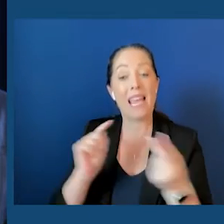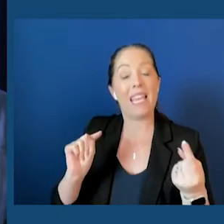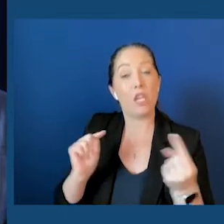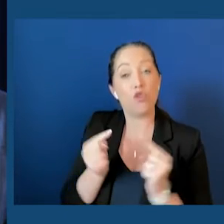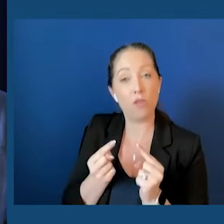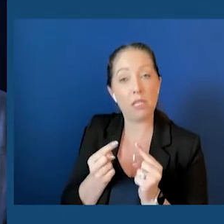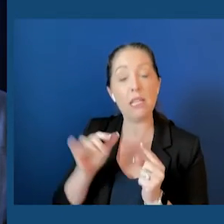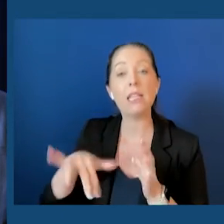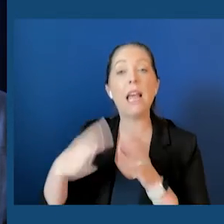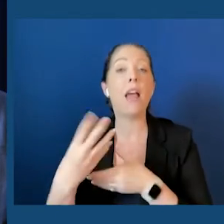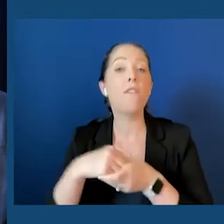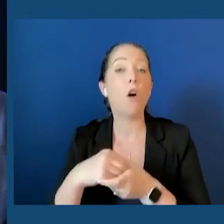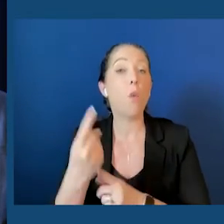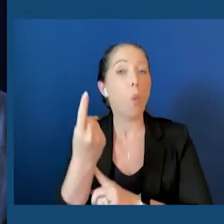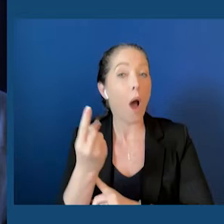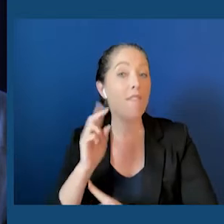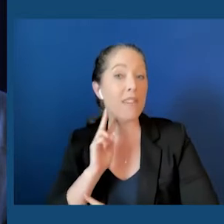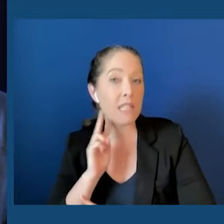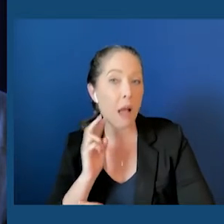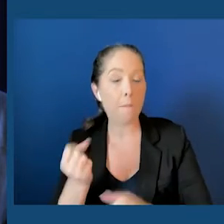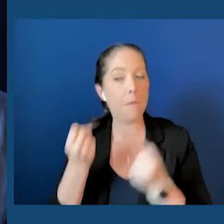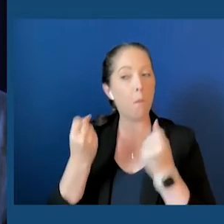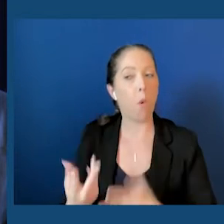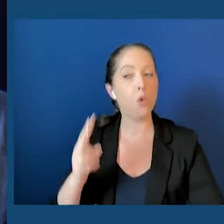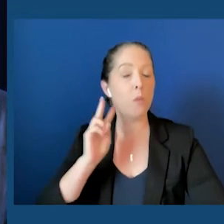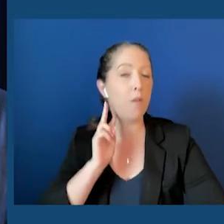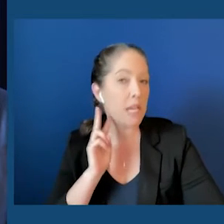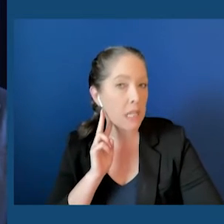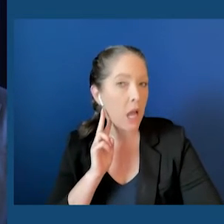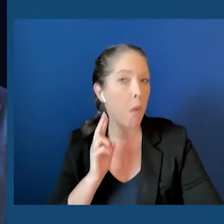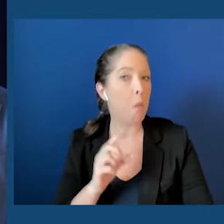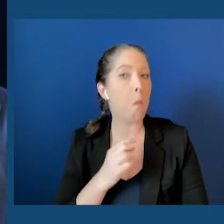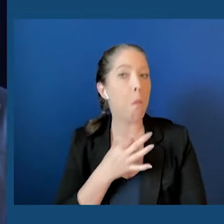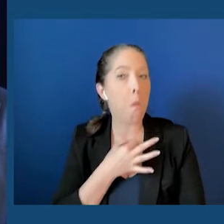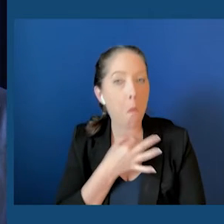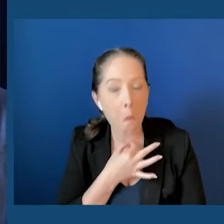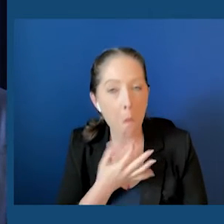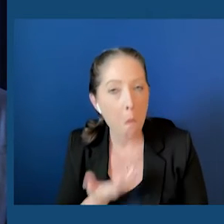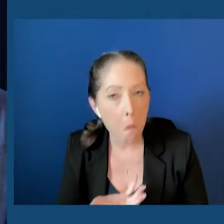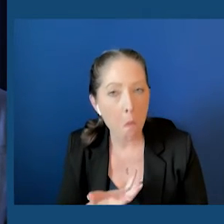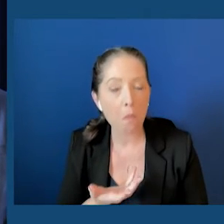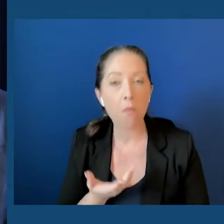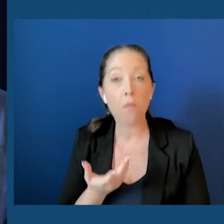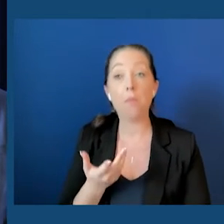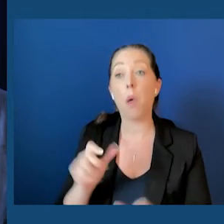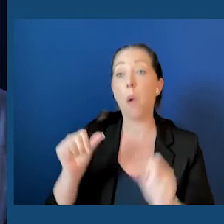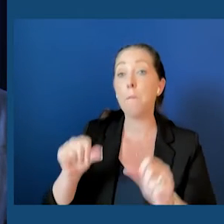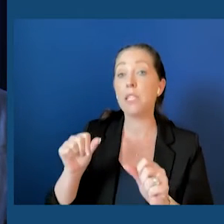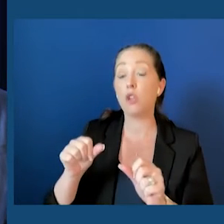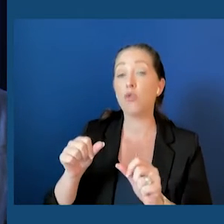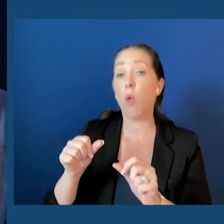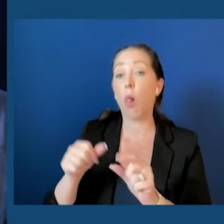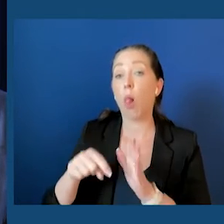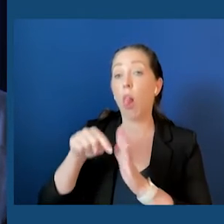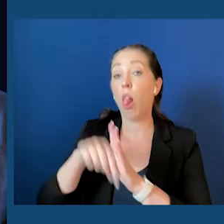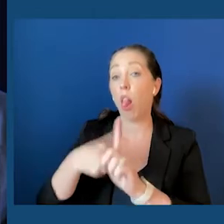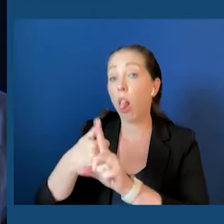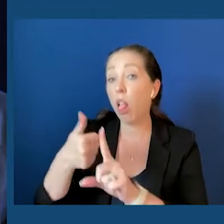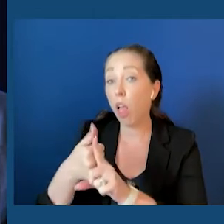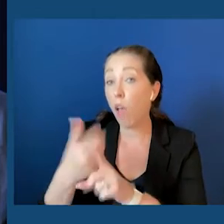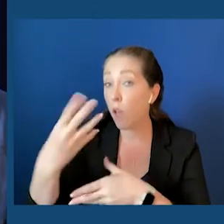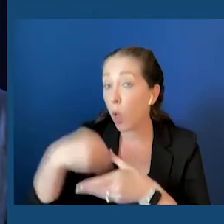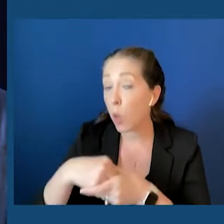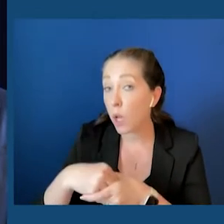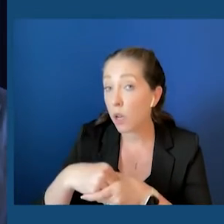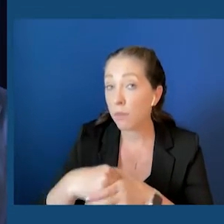one victim, multiple victims, and are potential suicide events also included in those numbers?